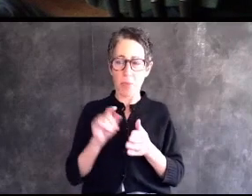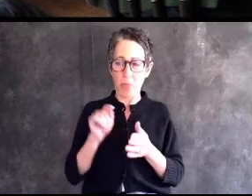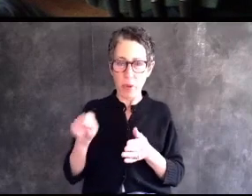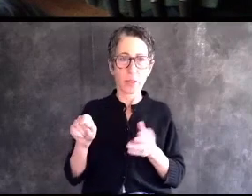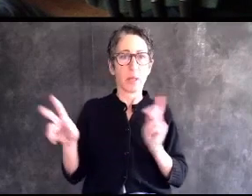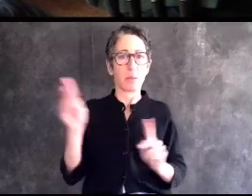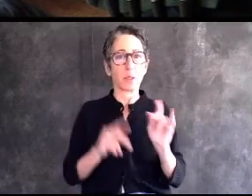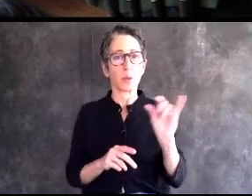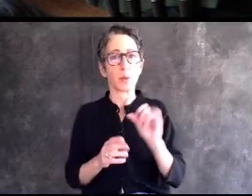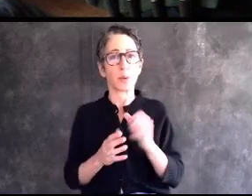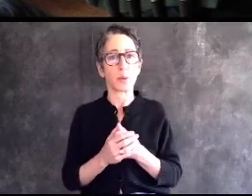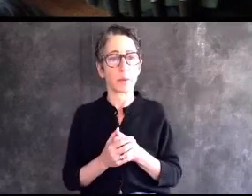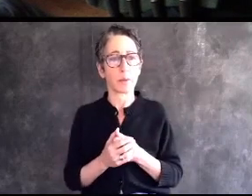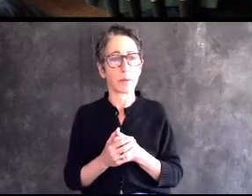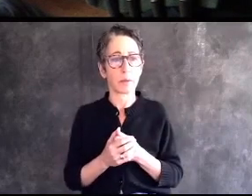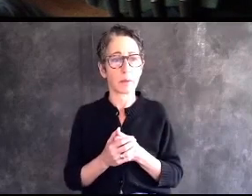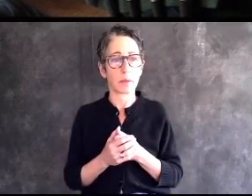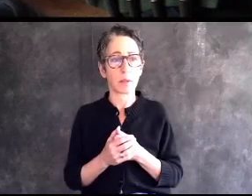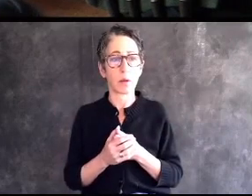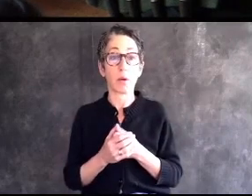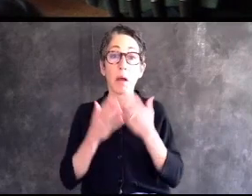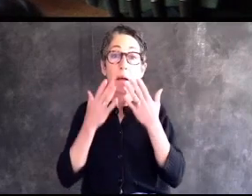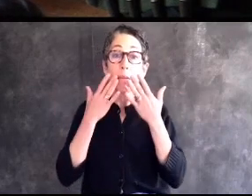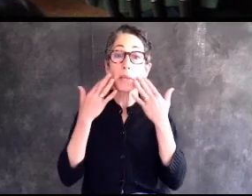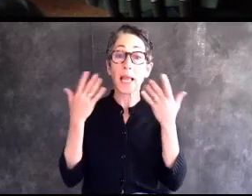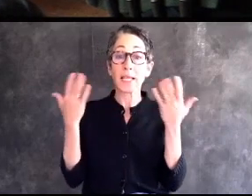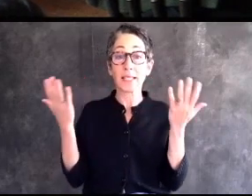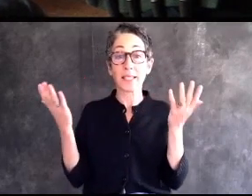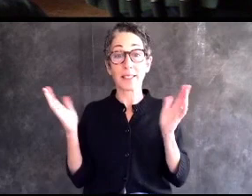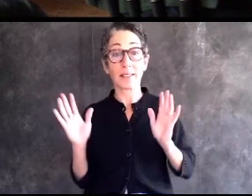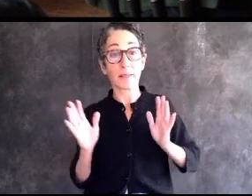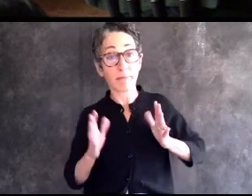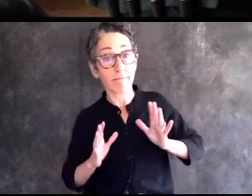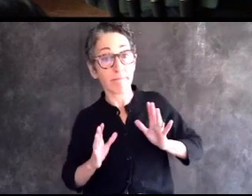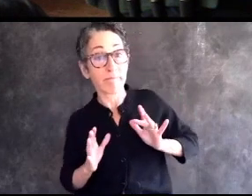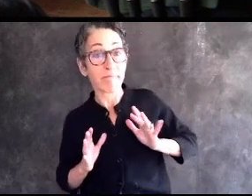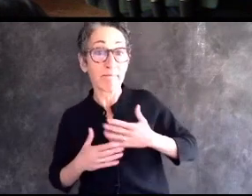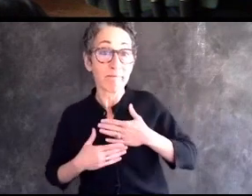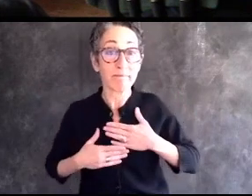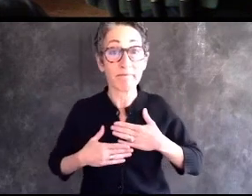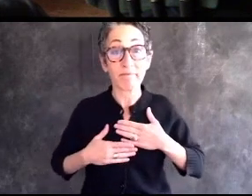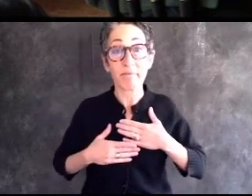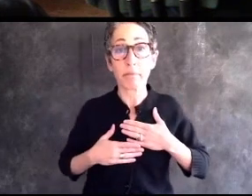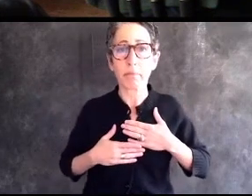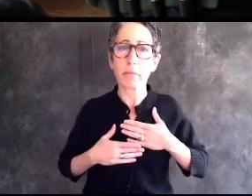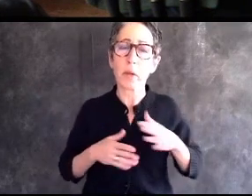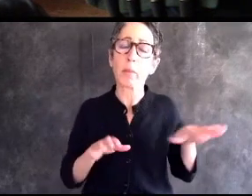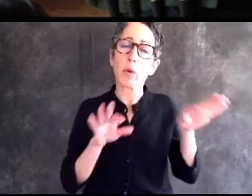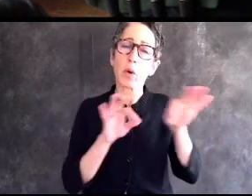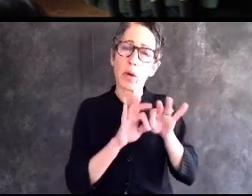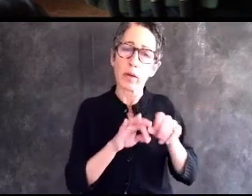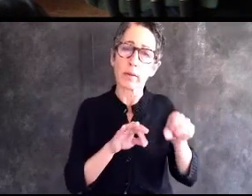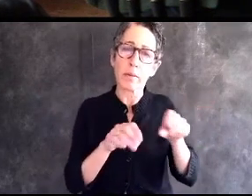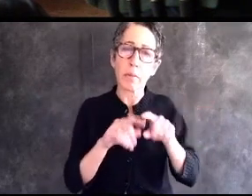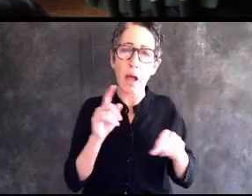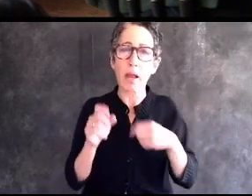being complacent, think about ways where existing trade-offs only make sense in a kind of legacy